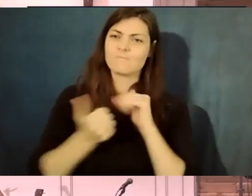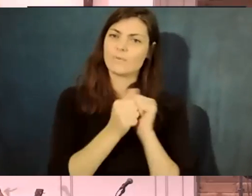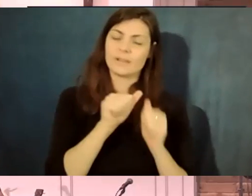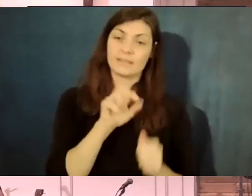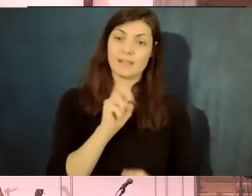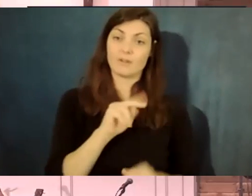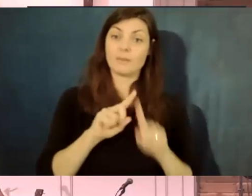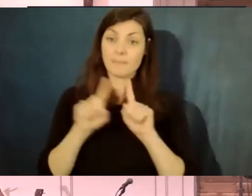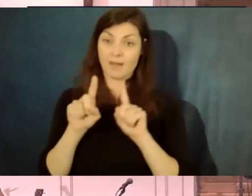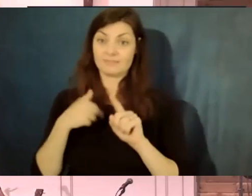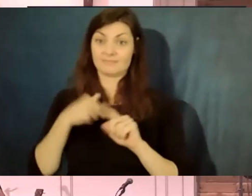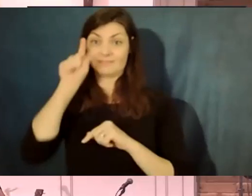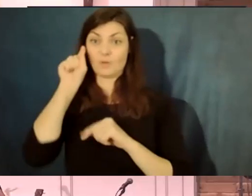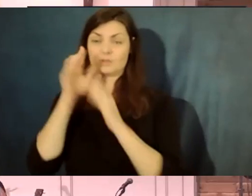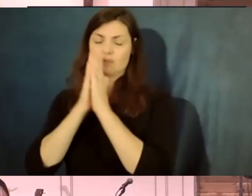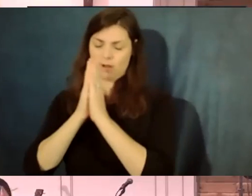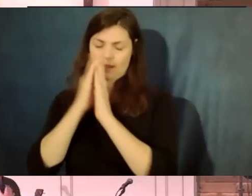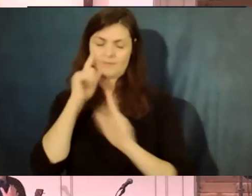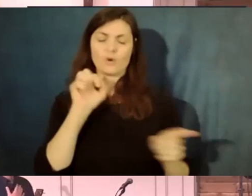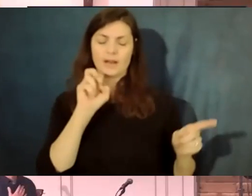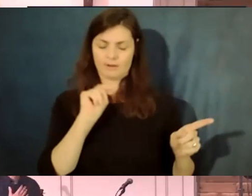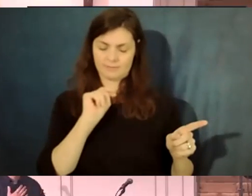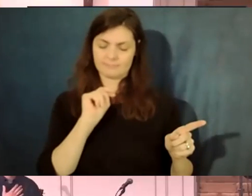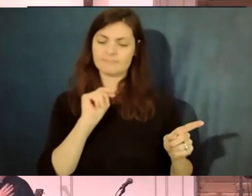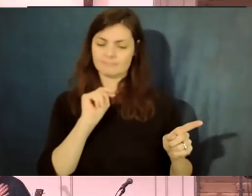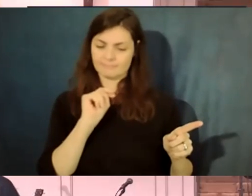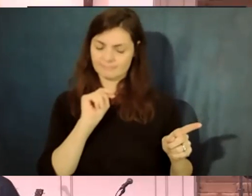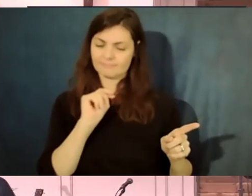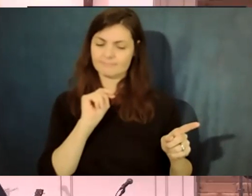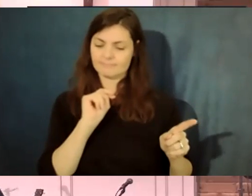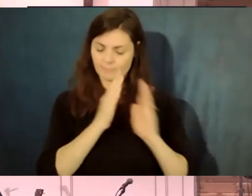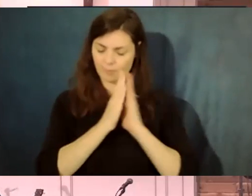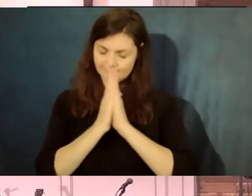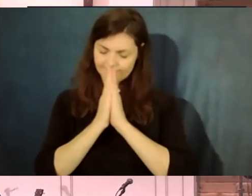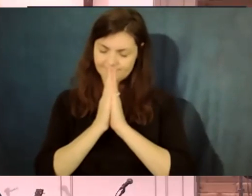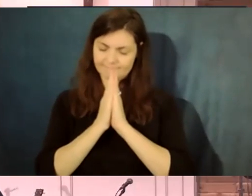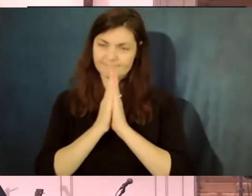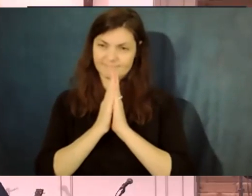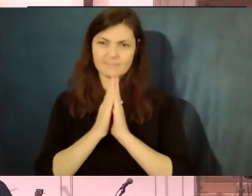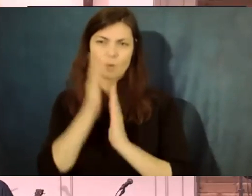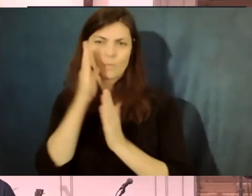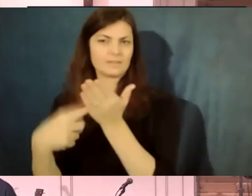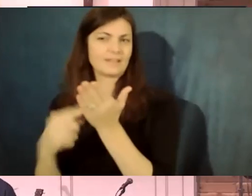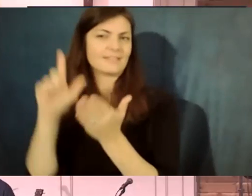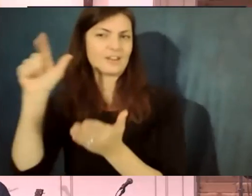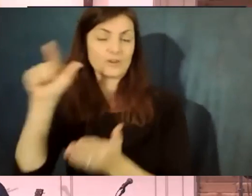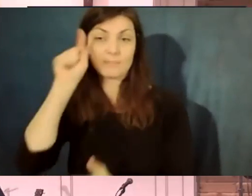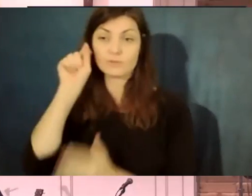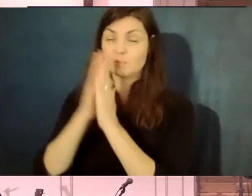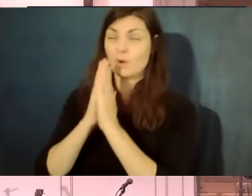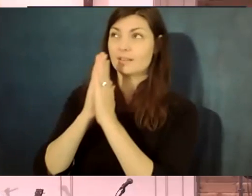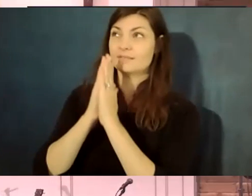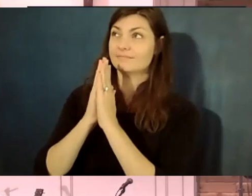prayed for Aaron also at the same time. We'll get to that. When Moses prayed, it